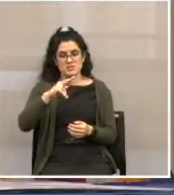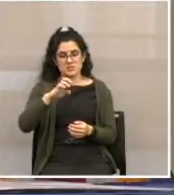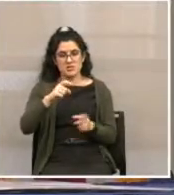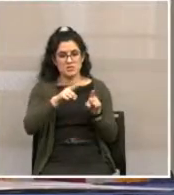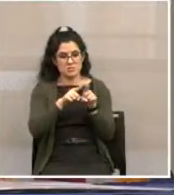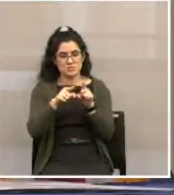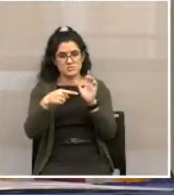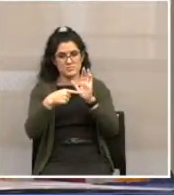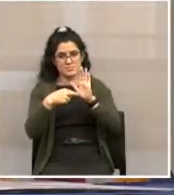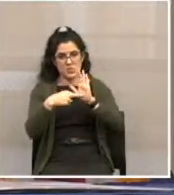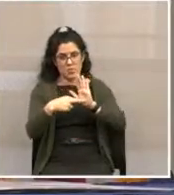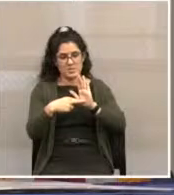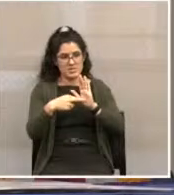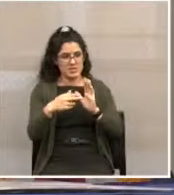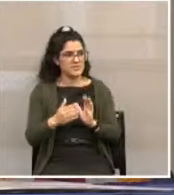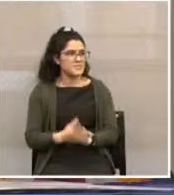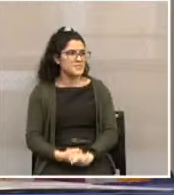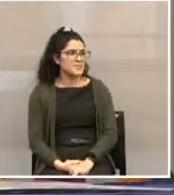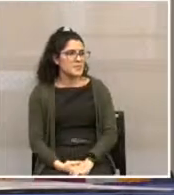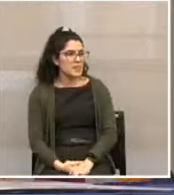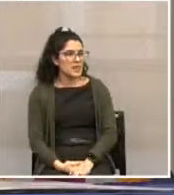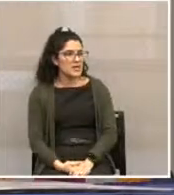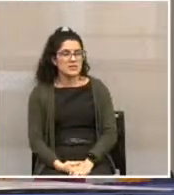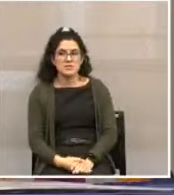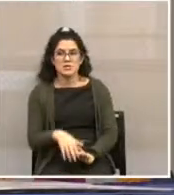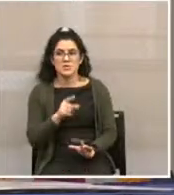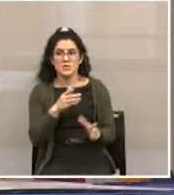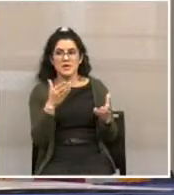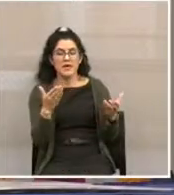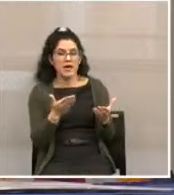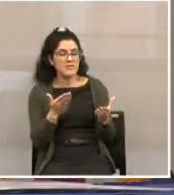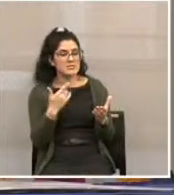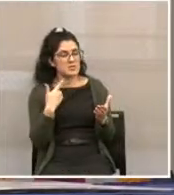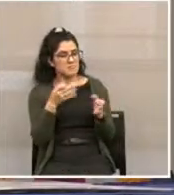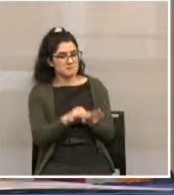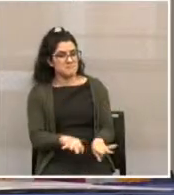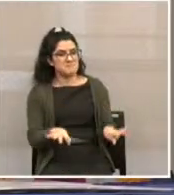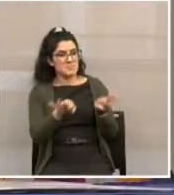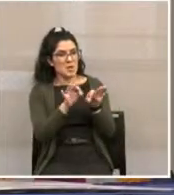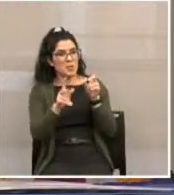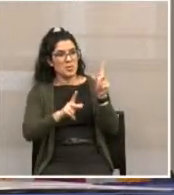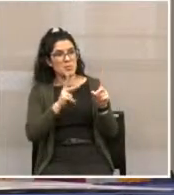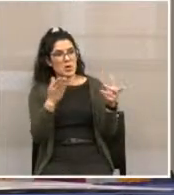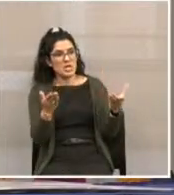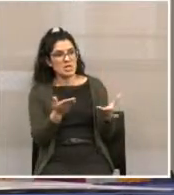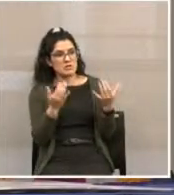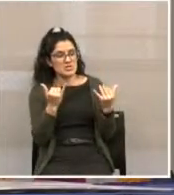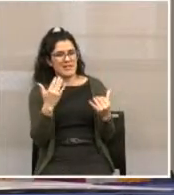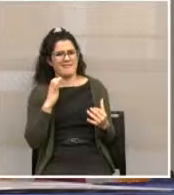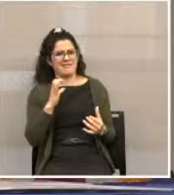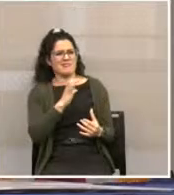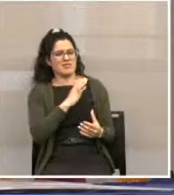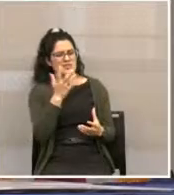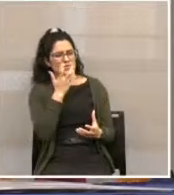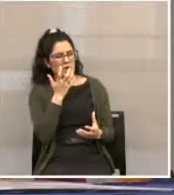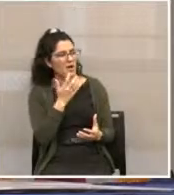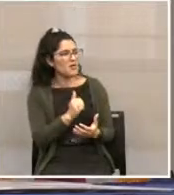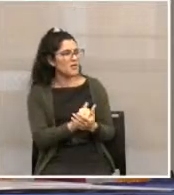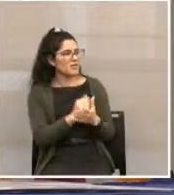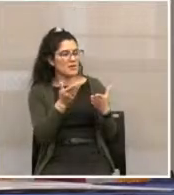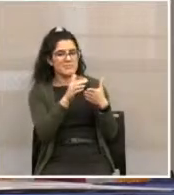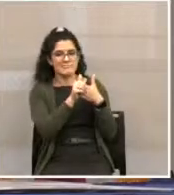representative. So we really have some impressive stars here in Congress who are helping to guide